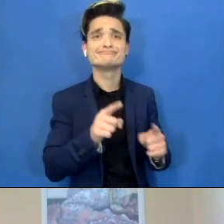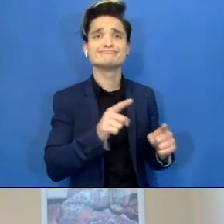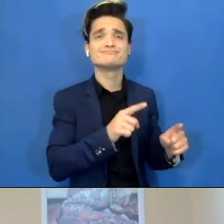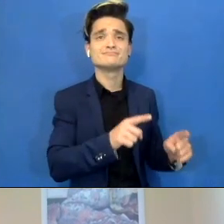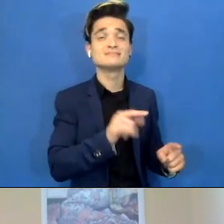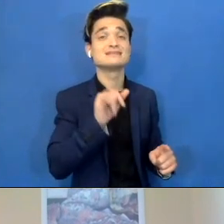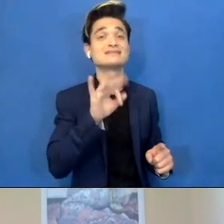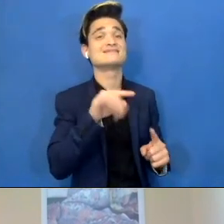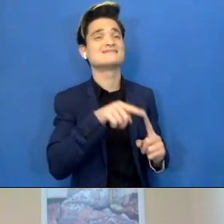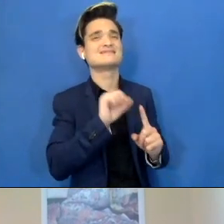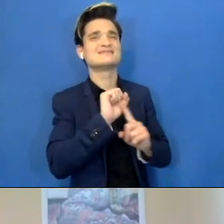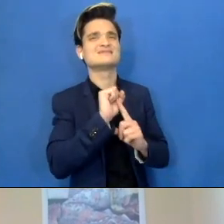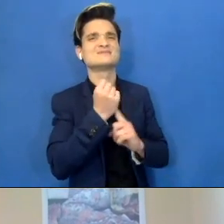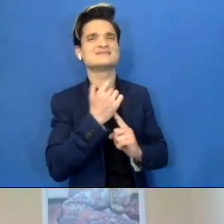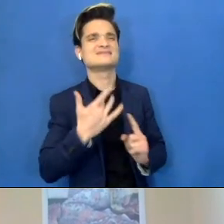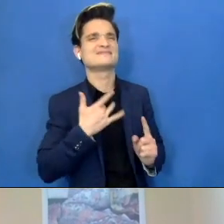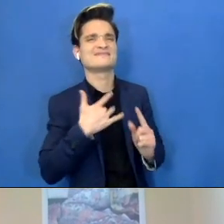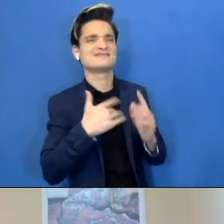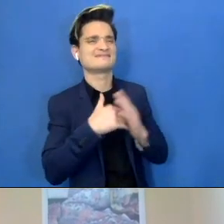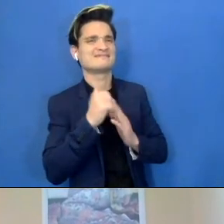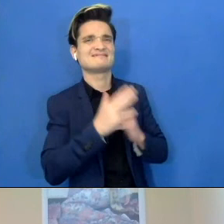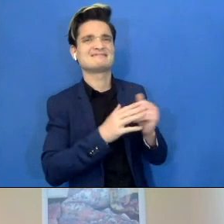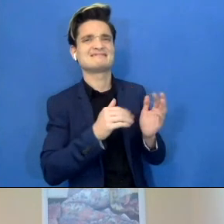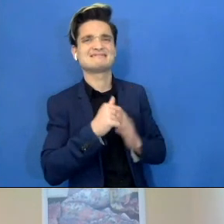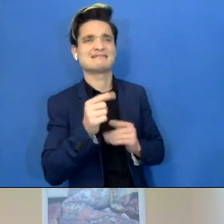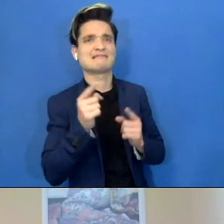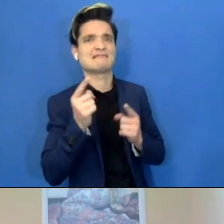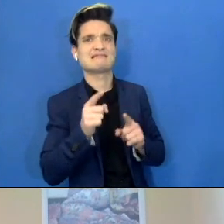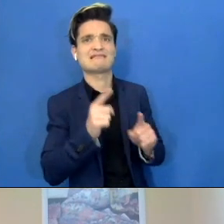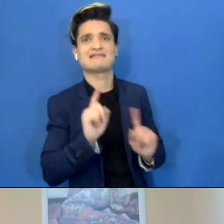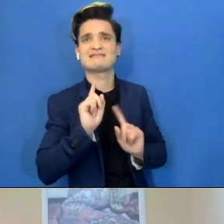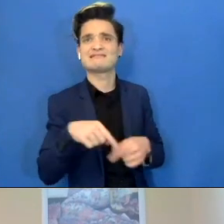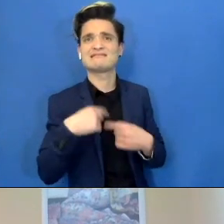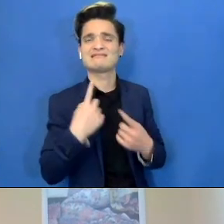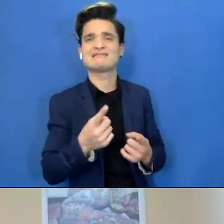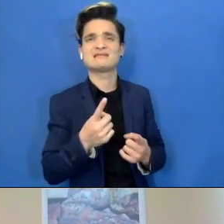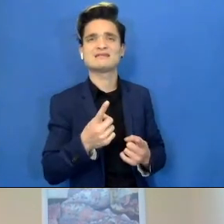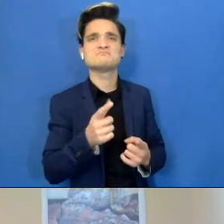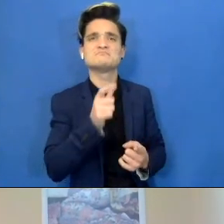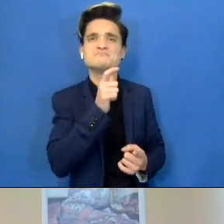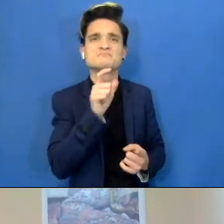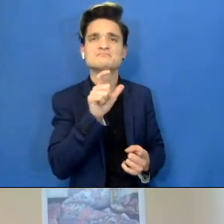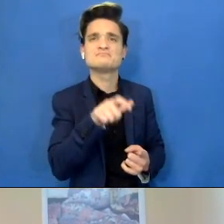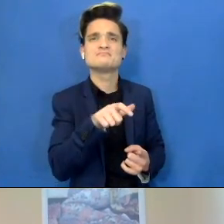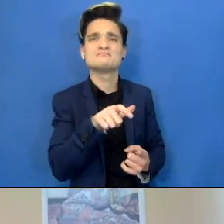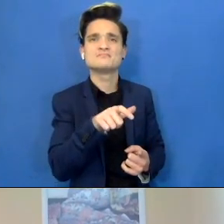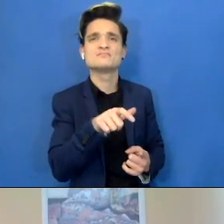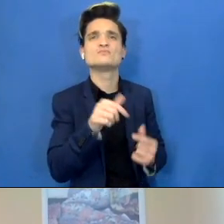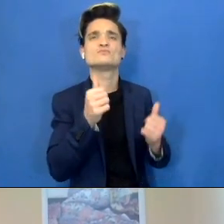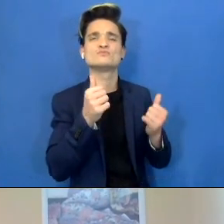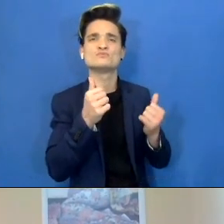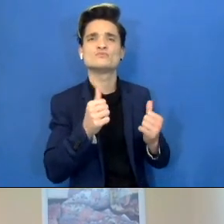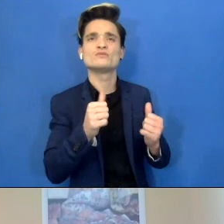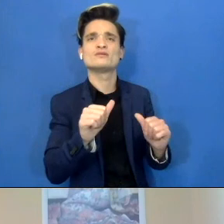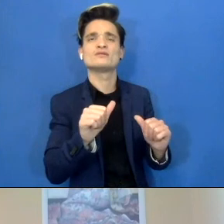but it happened. So in that case, you either try and get out of it